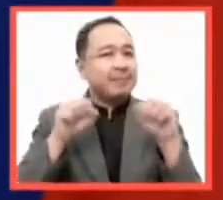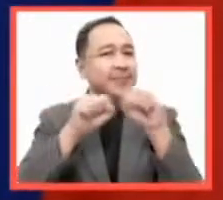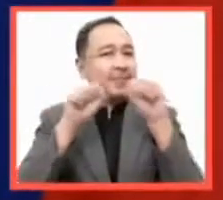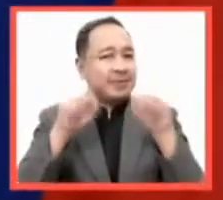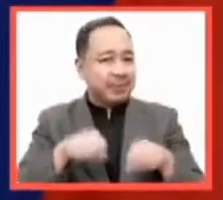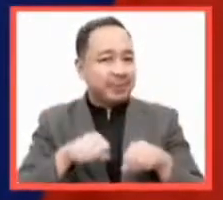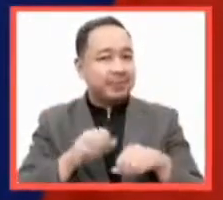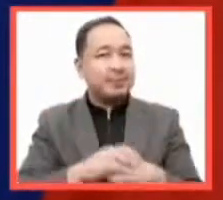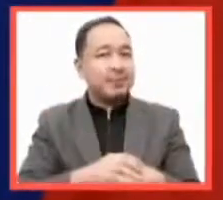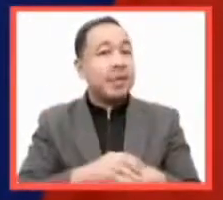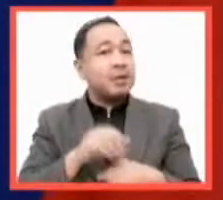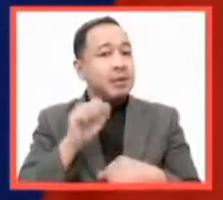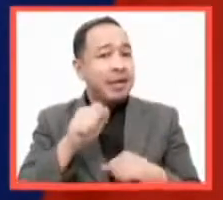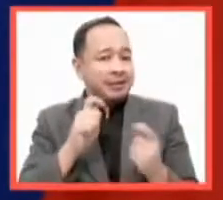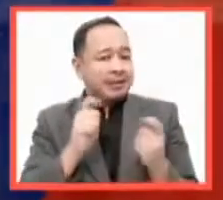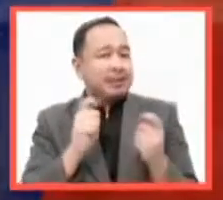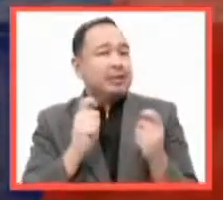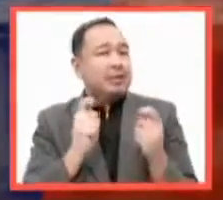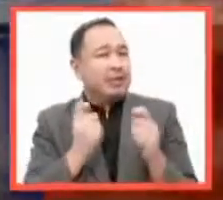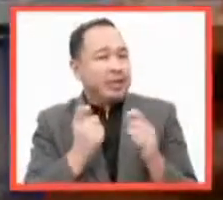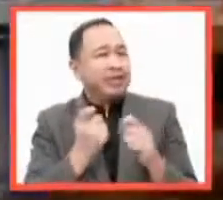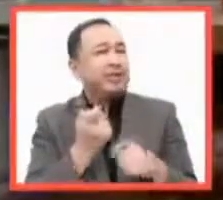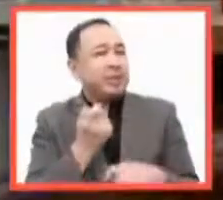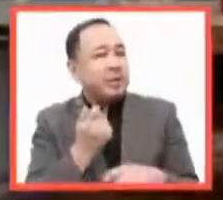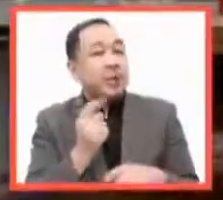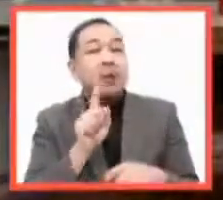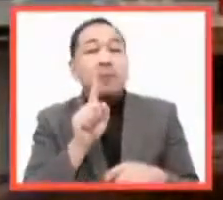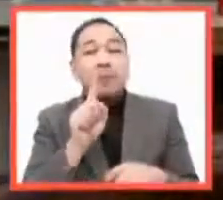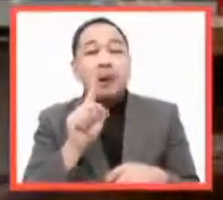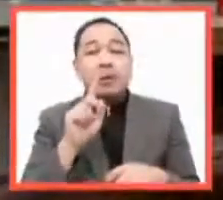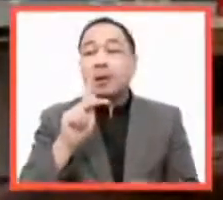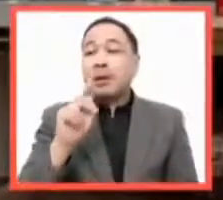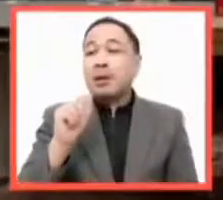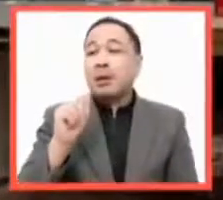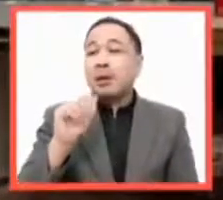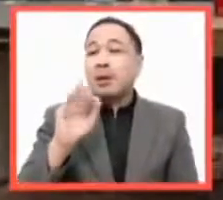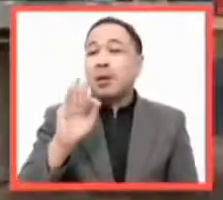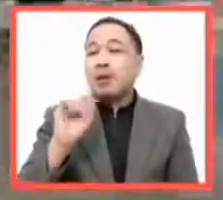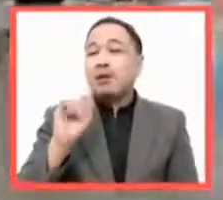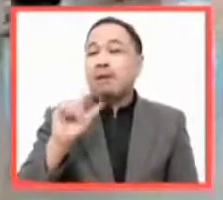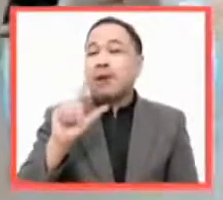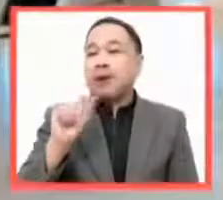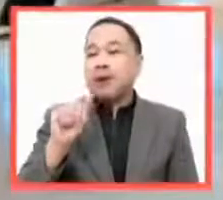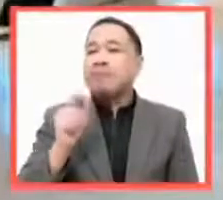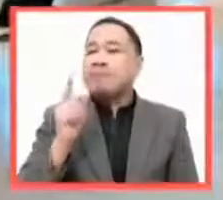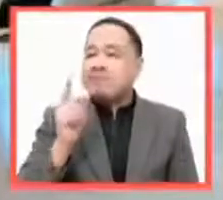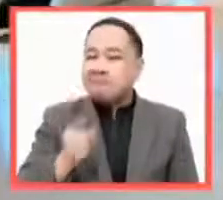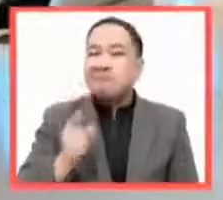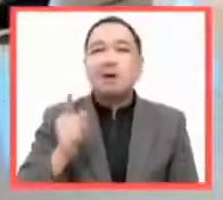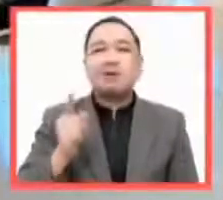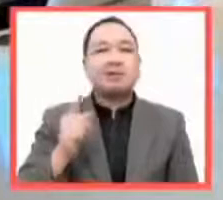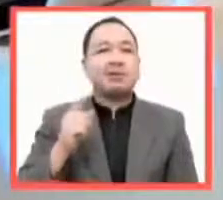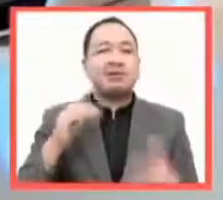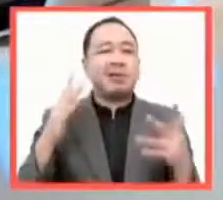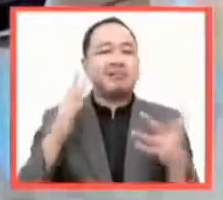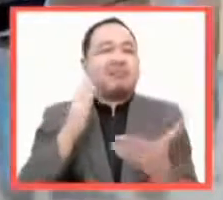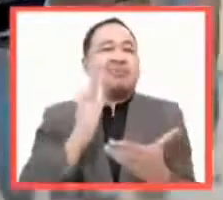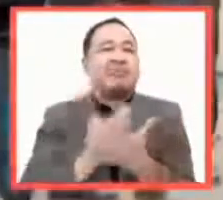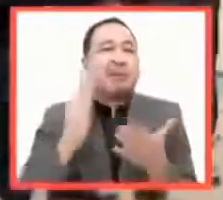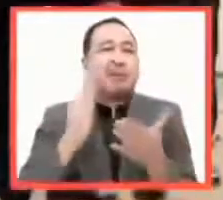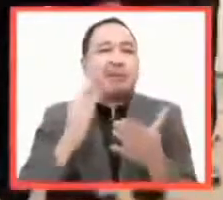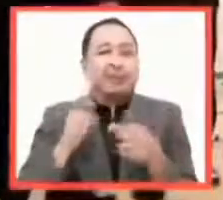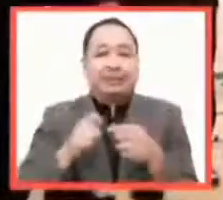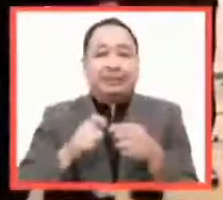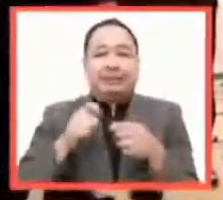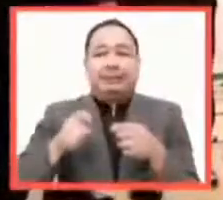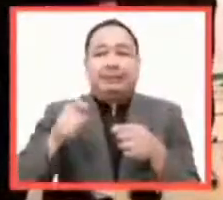While reforms have been made, the kafala system must be dismantled sooner or later in the name of